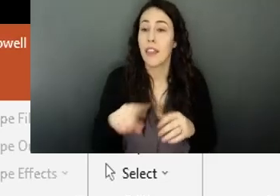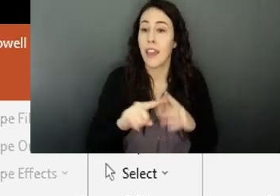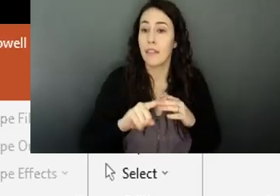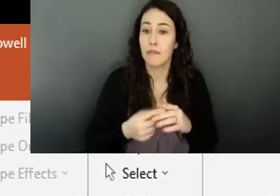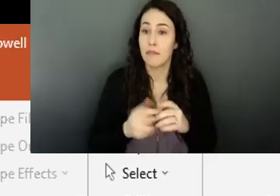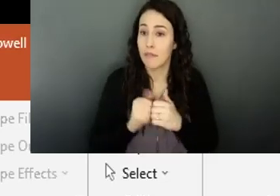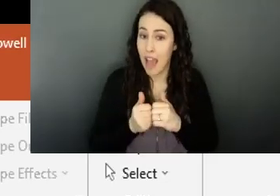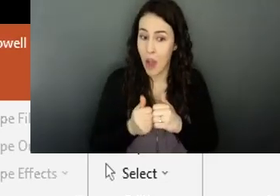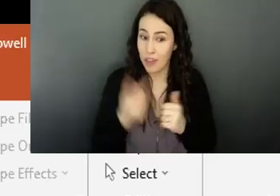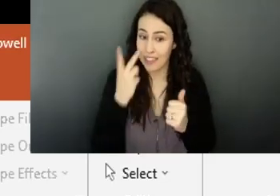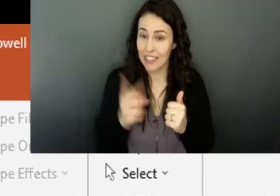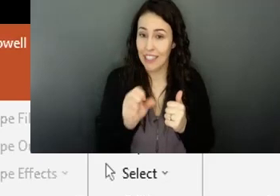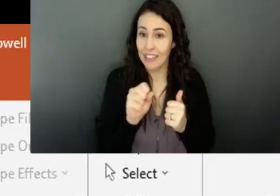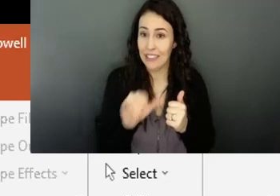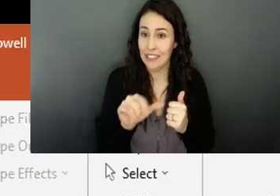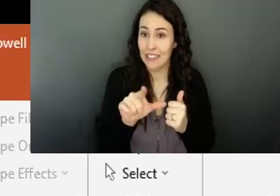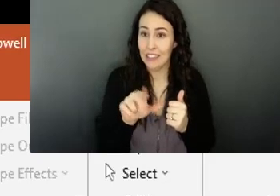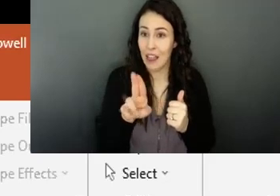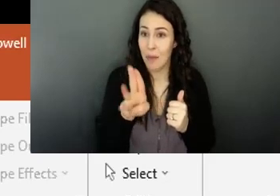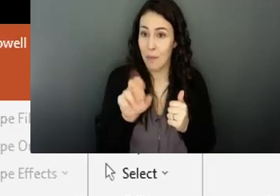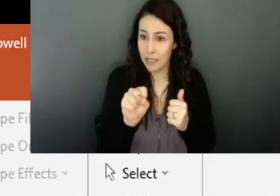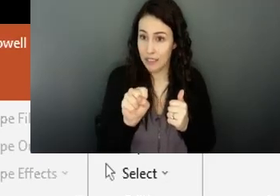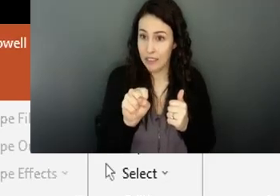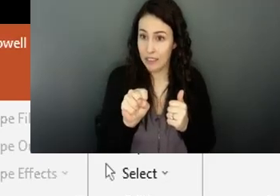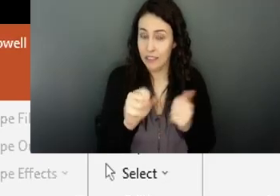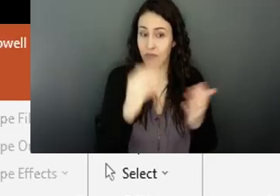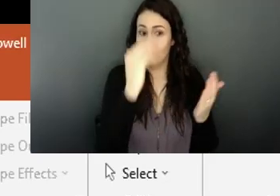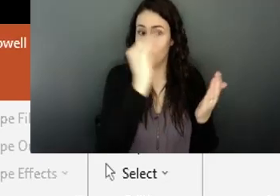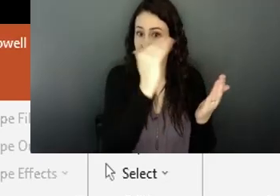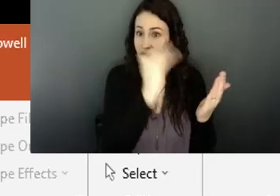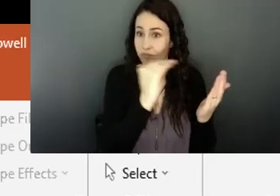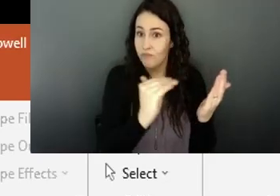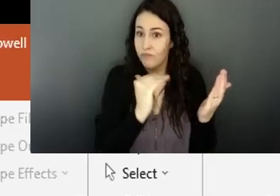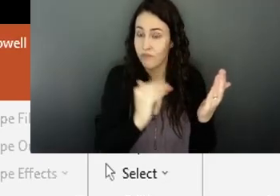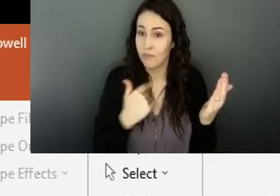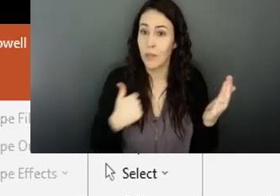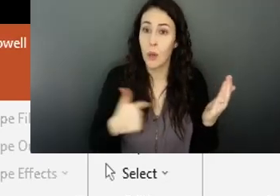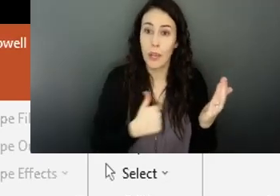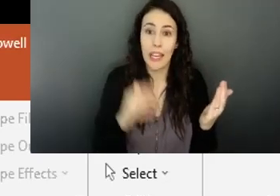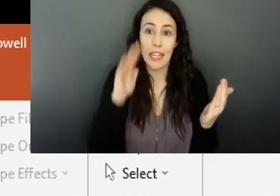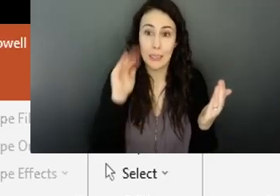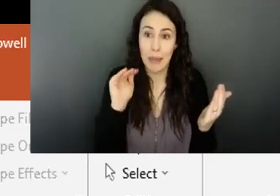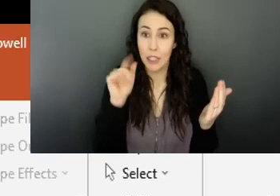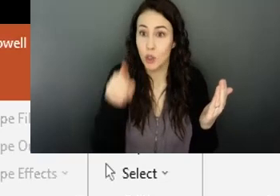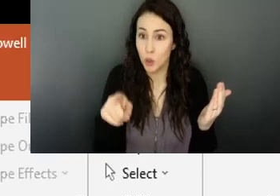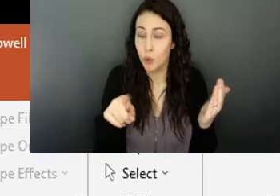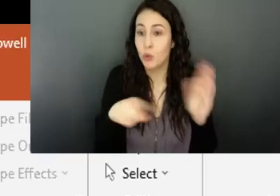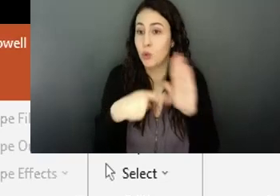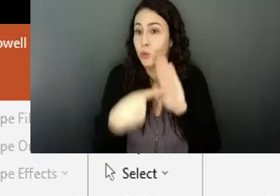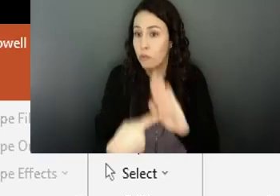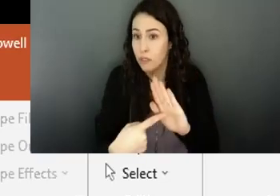the syllabus, here's what you will be expected to be able to